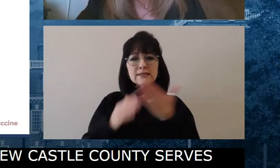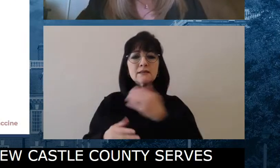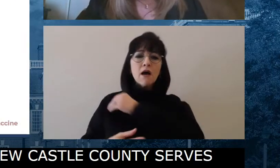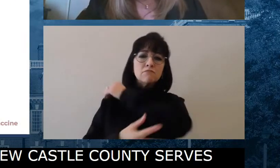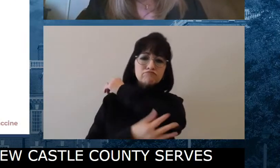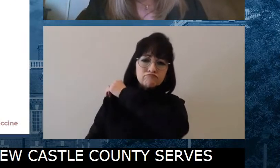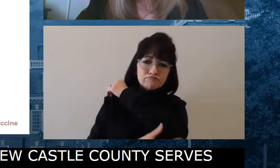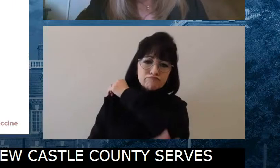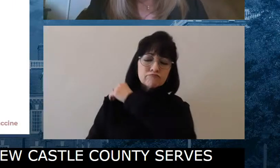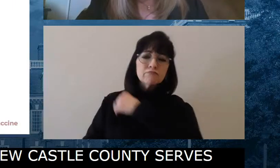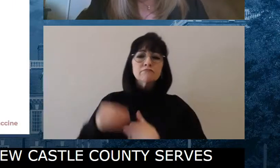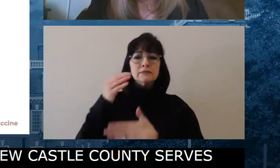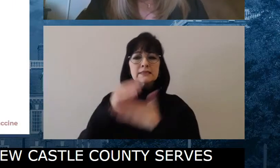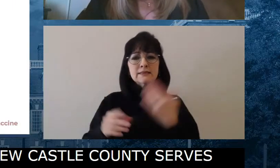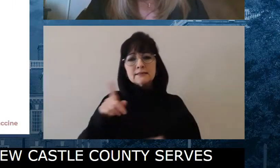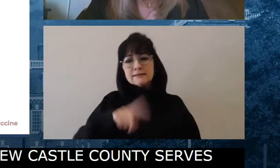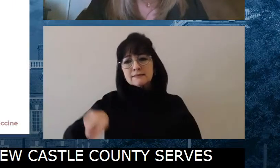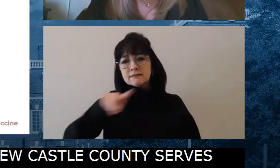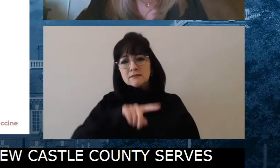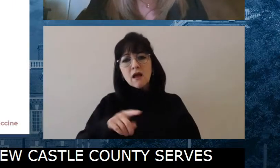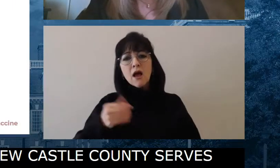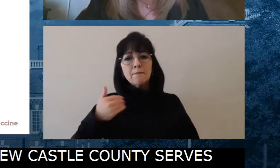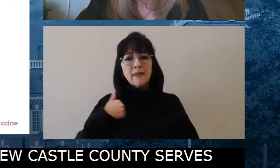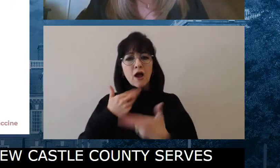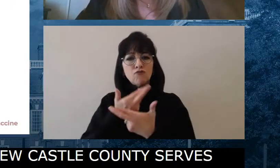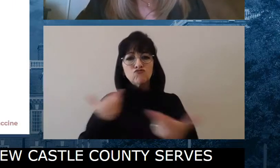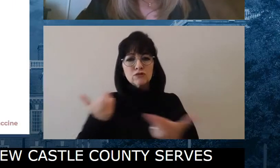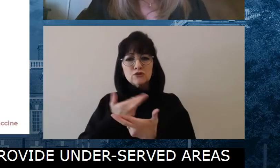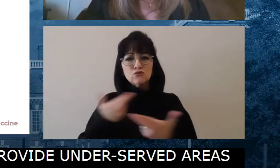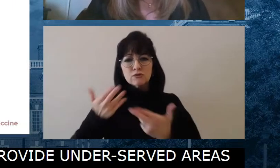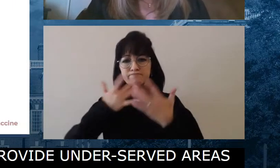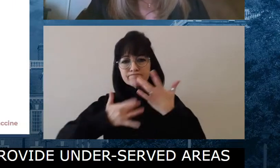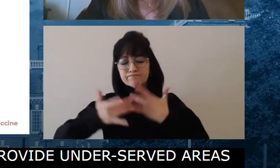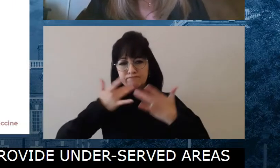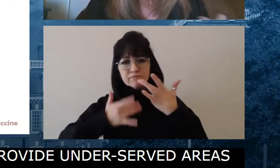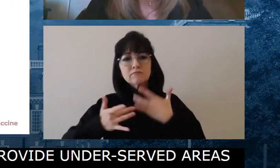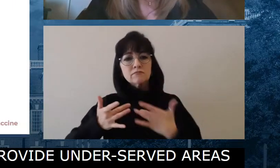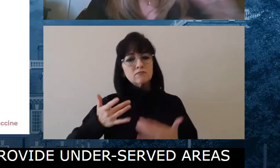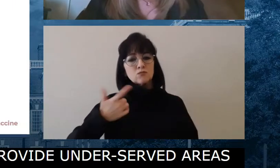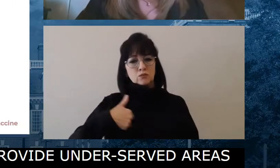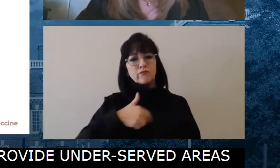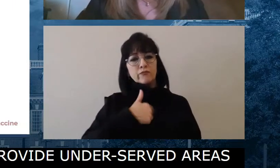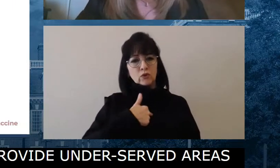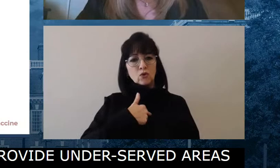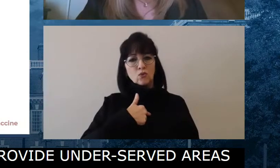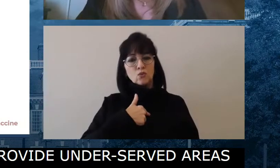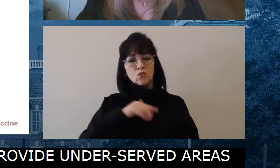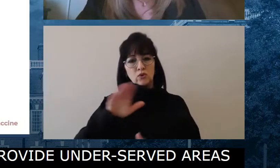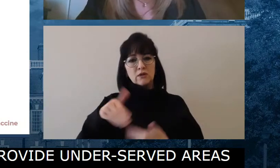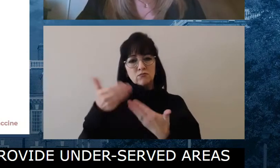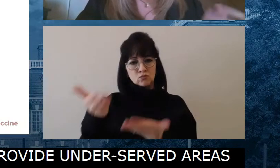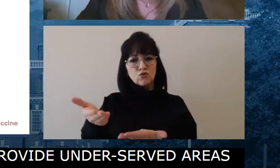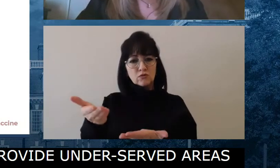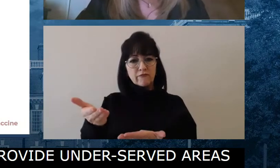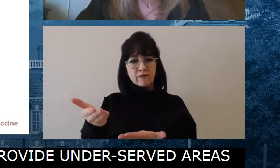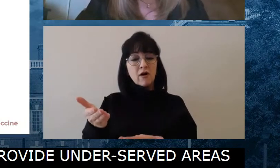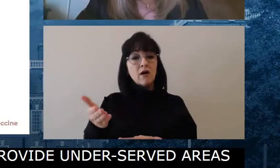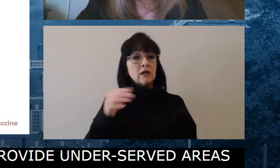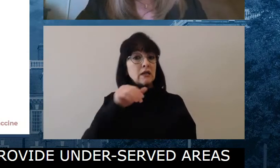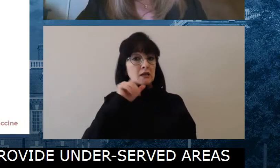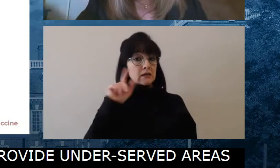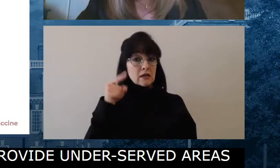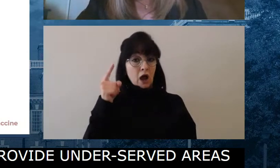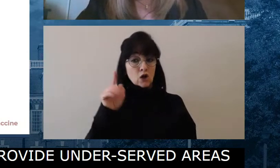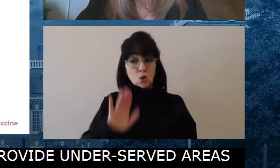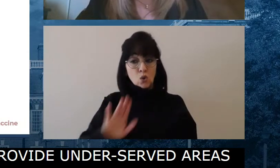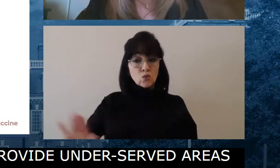to prioritize getting vaccine to them to serve not just their direct patient population, but also to